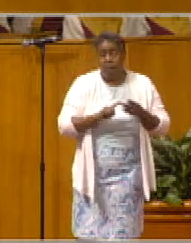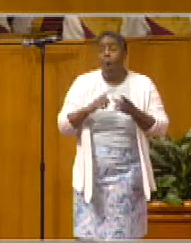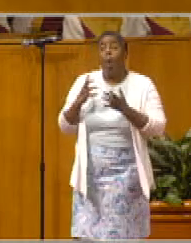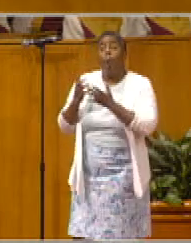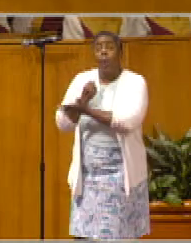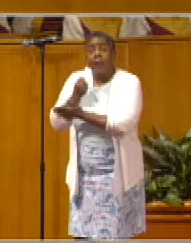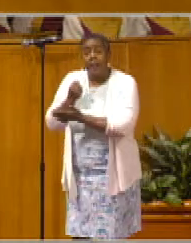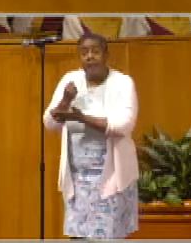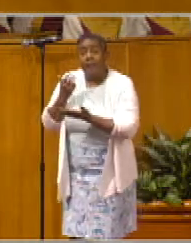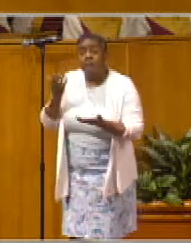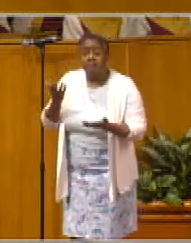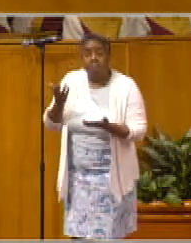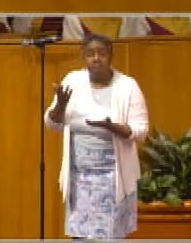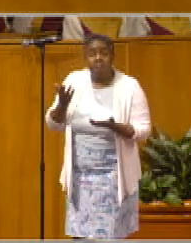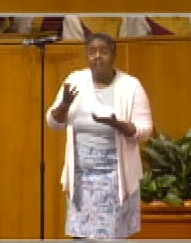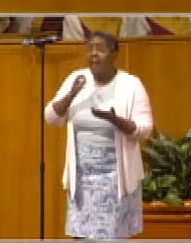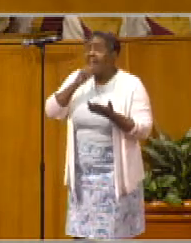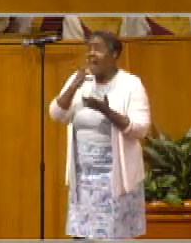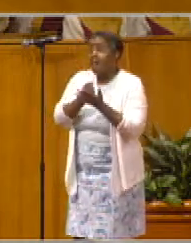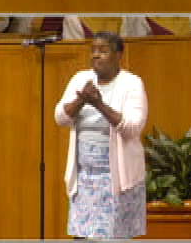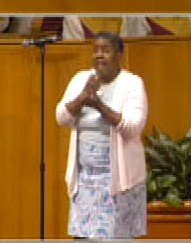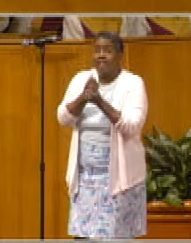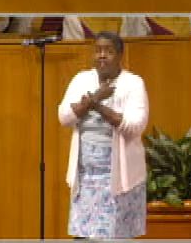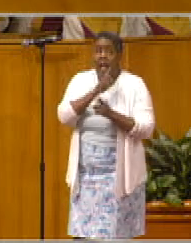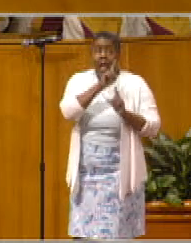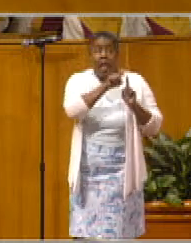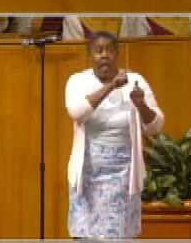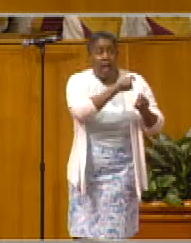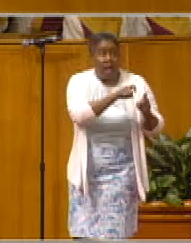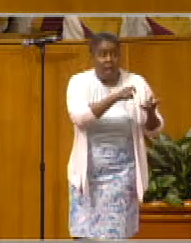Winning isn't getting everything you asked for.